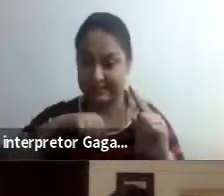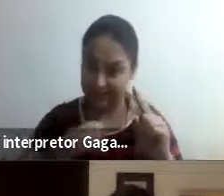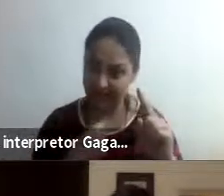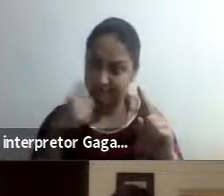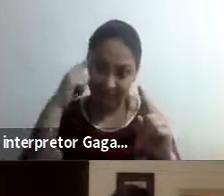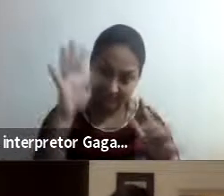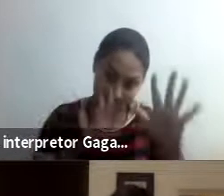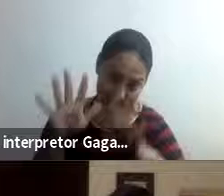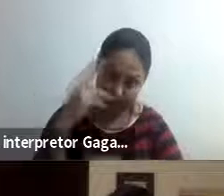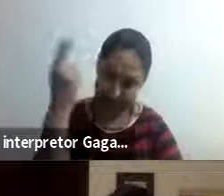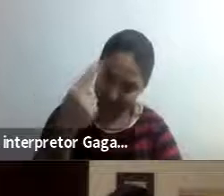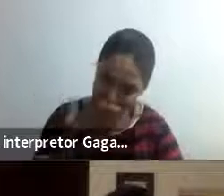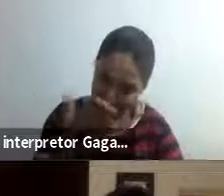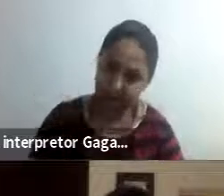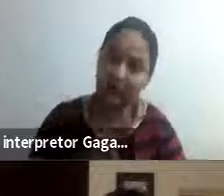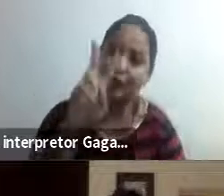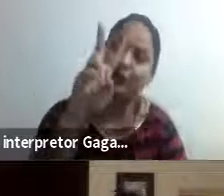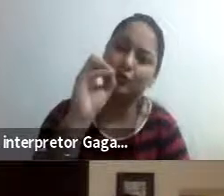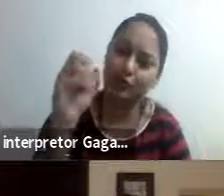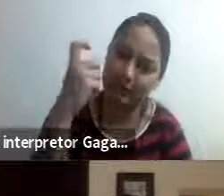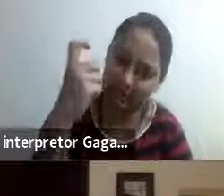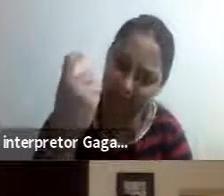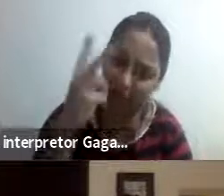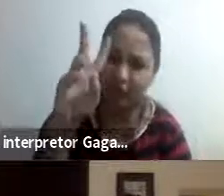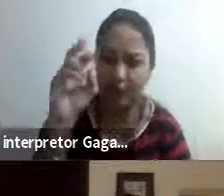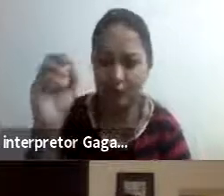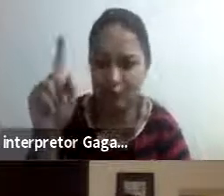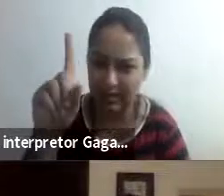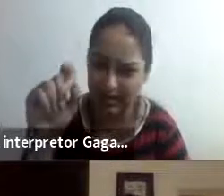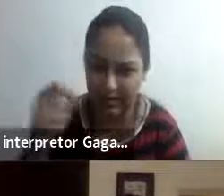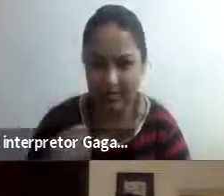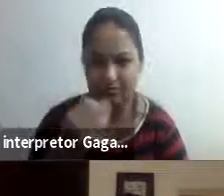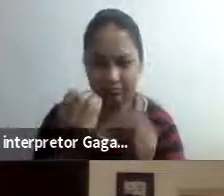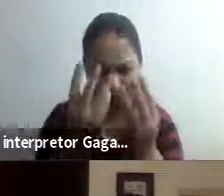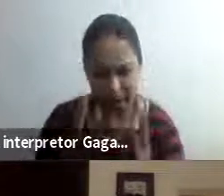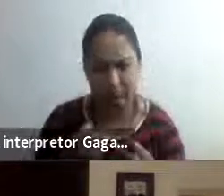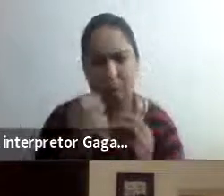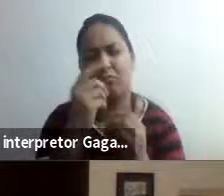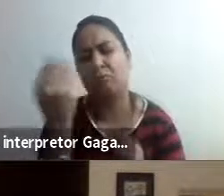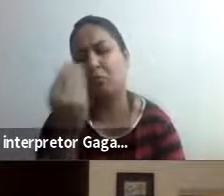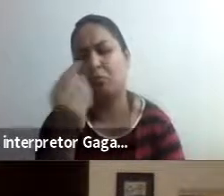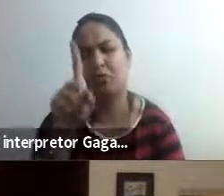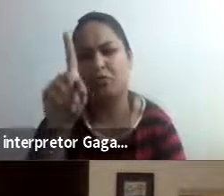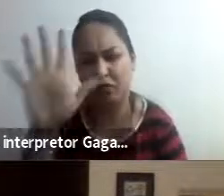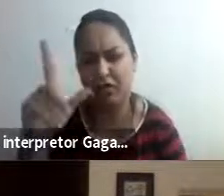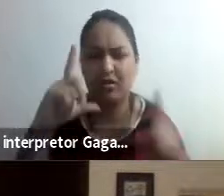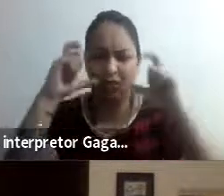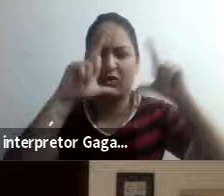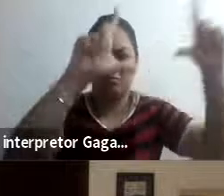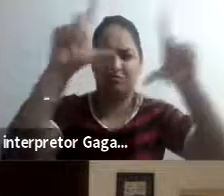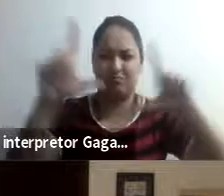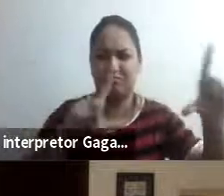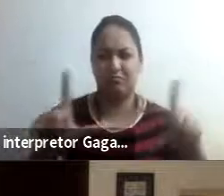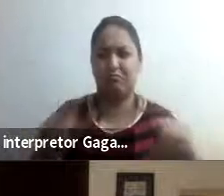mid 2000s and the 2010s, we have counted more than 15 exhibitions that have taken